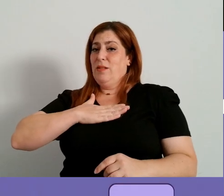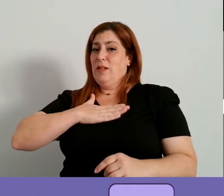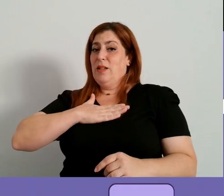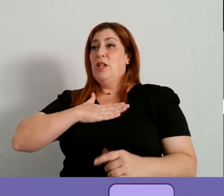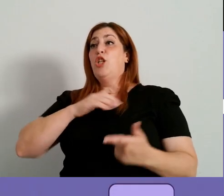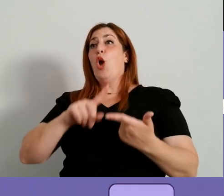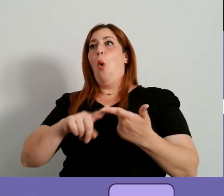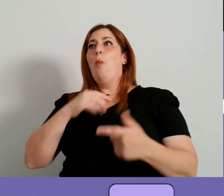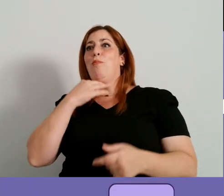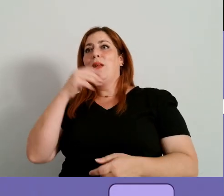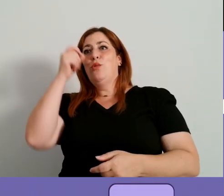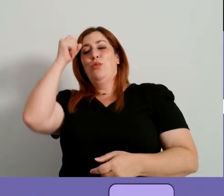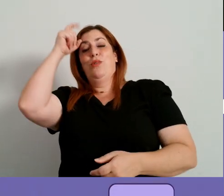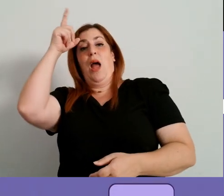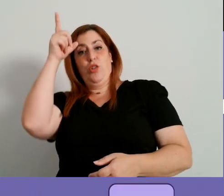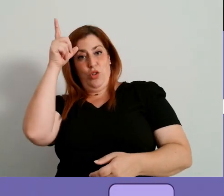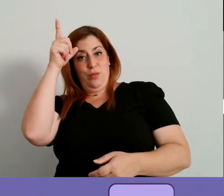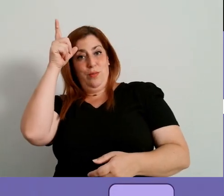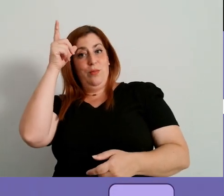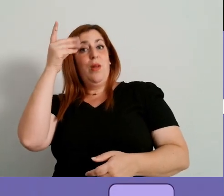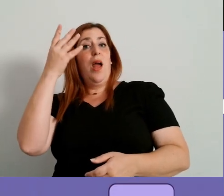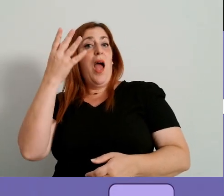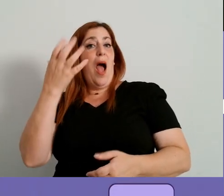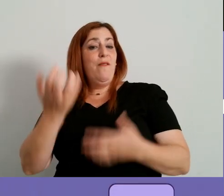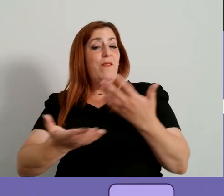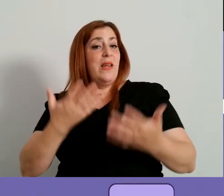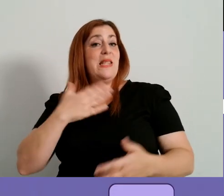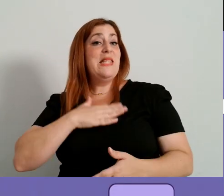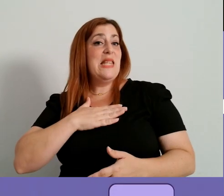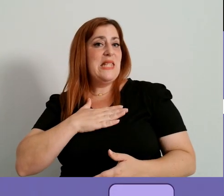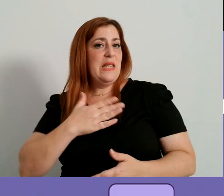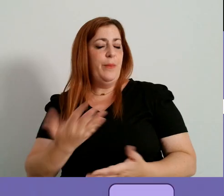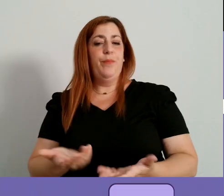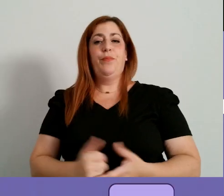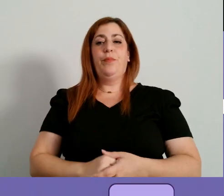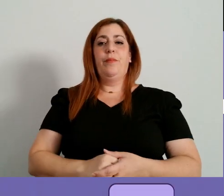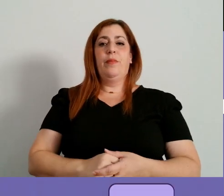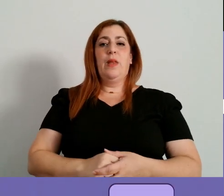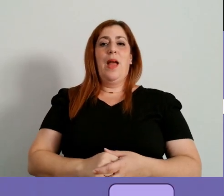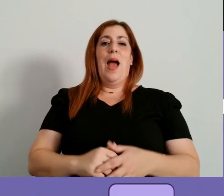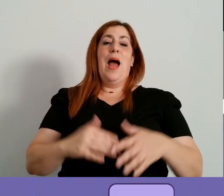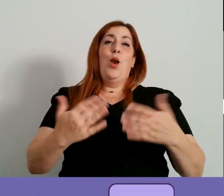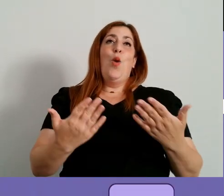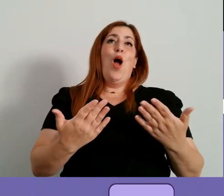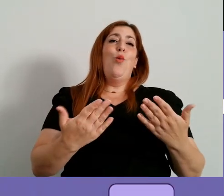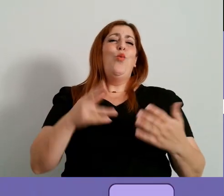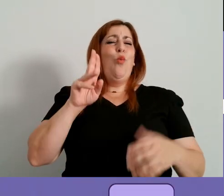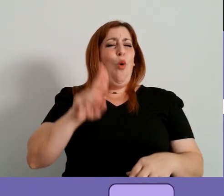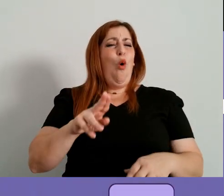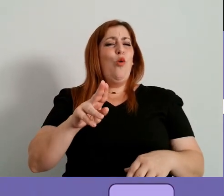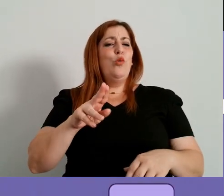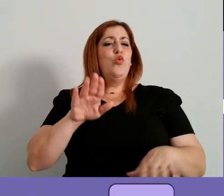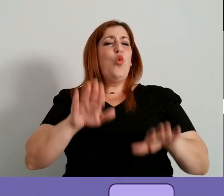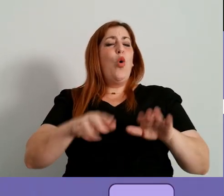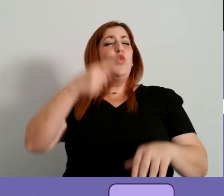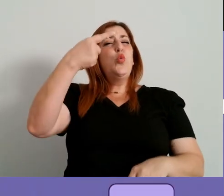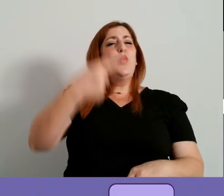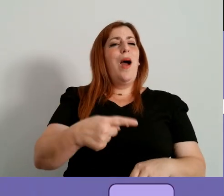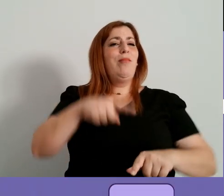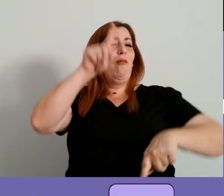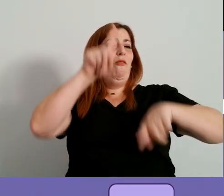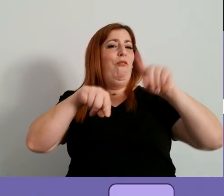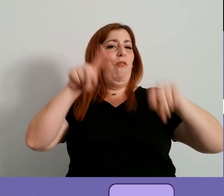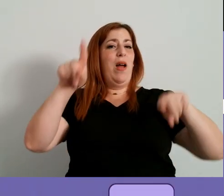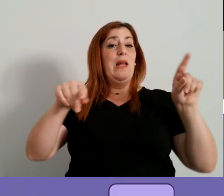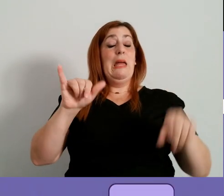to certain sensory experiences. So that can be way up. And it changes a little bit depending on the day as well. If